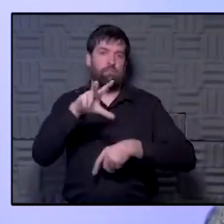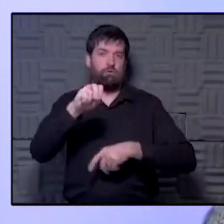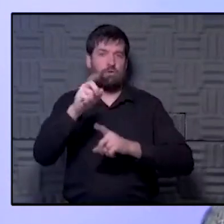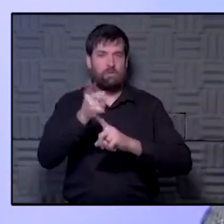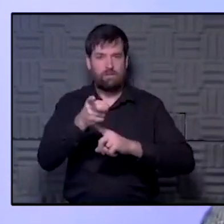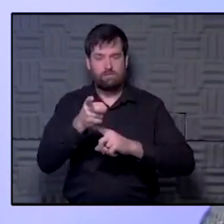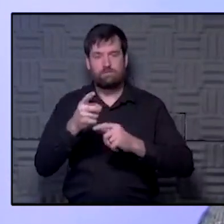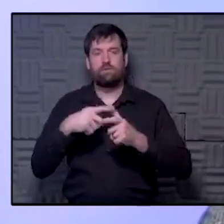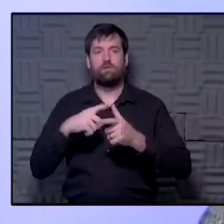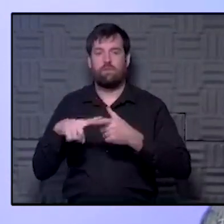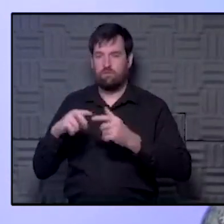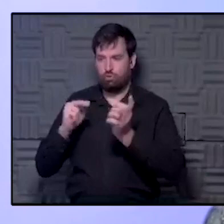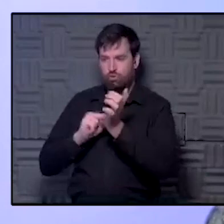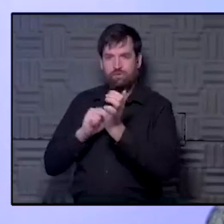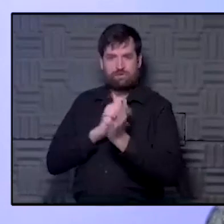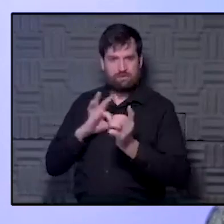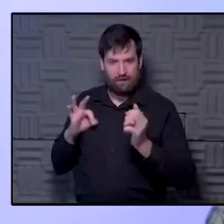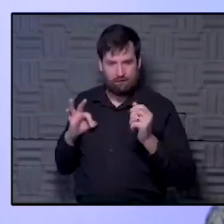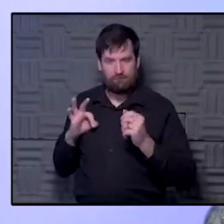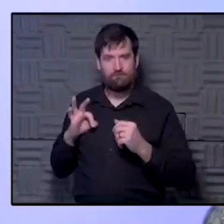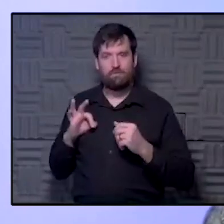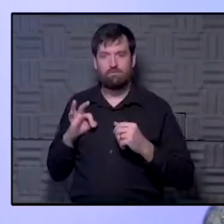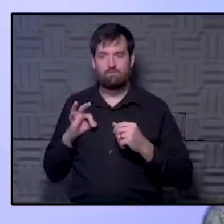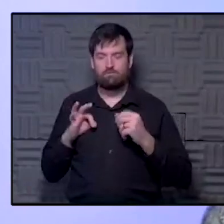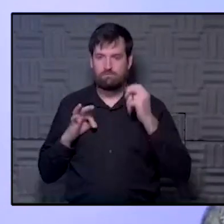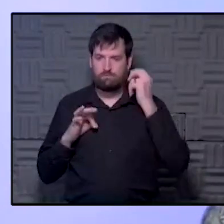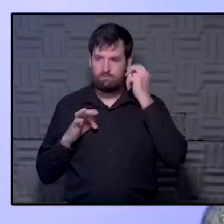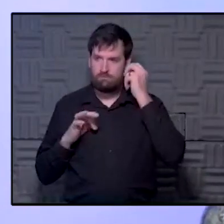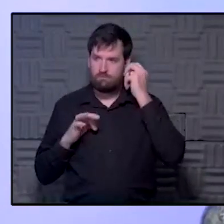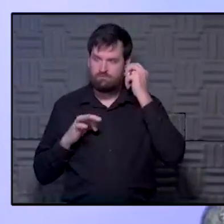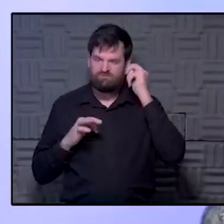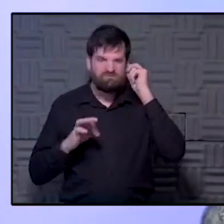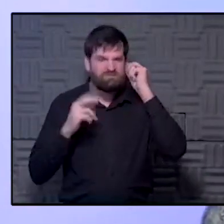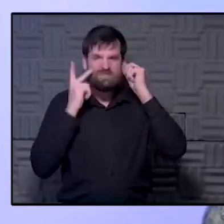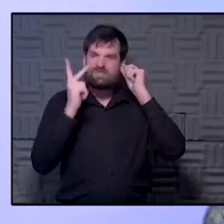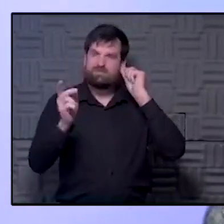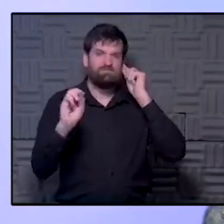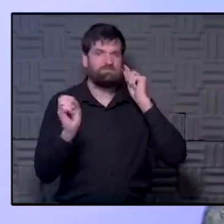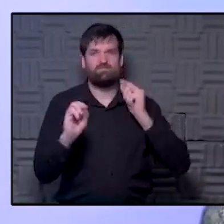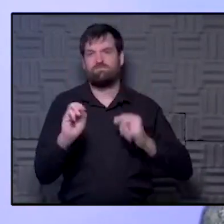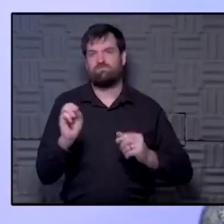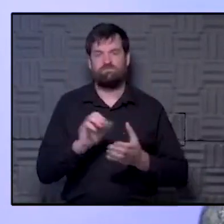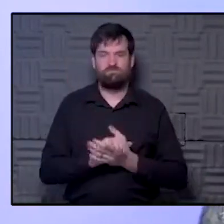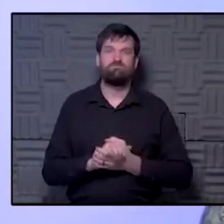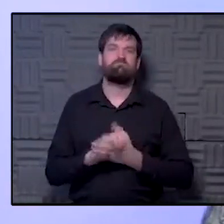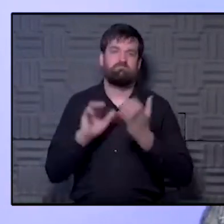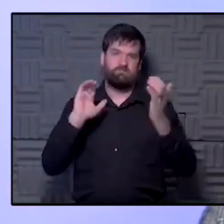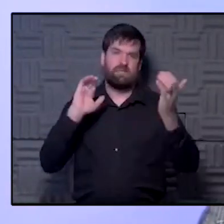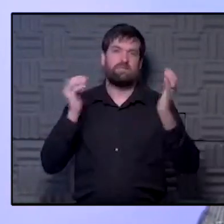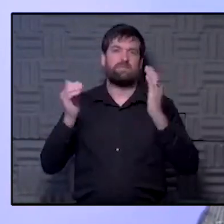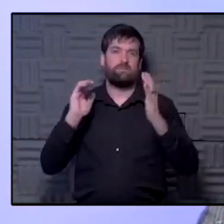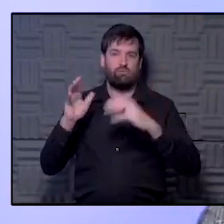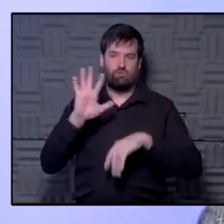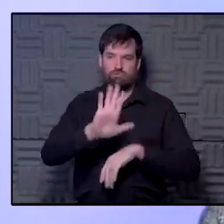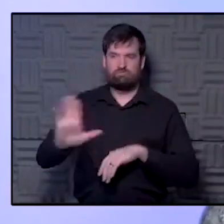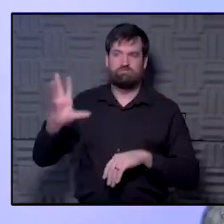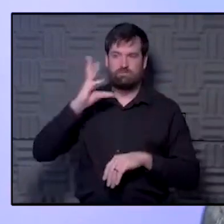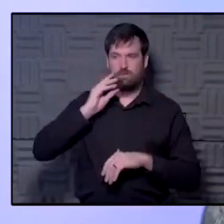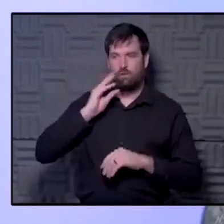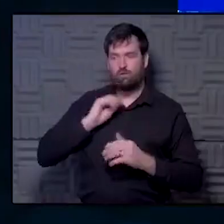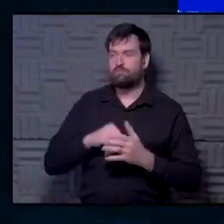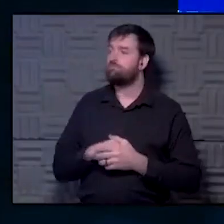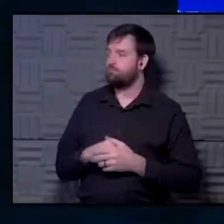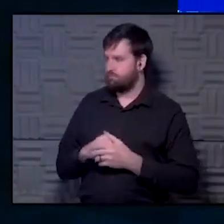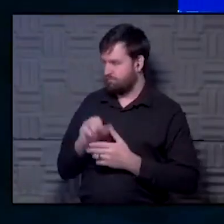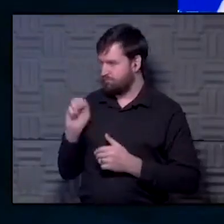got a nursing staff that can, but we just haven't seen things either. I think very similar experience to what the health system has seen.